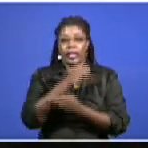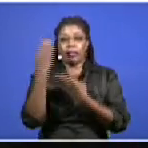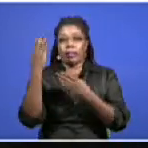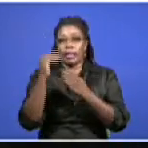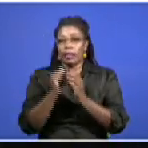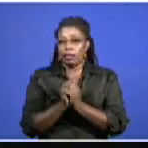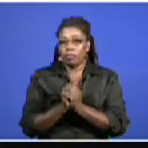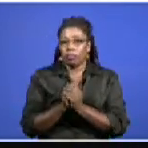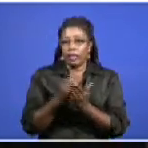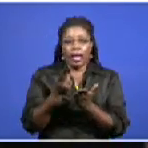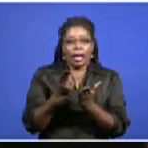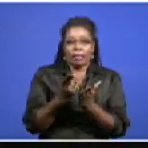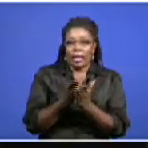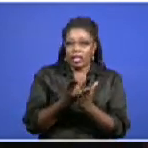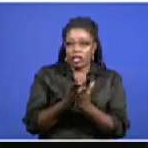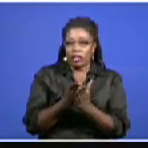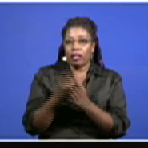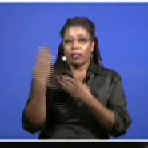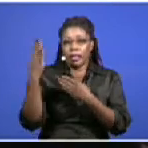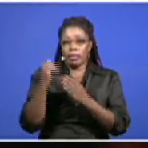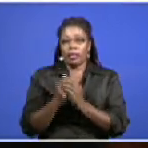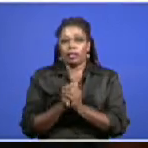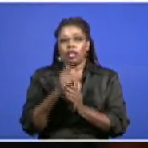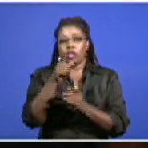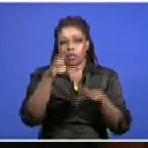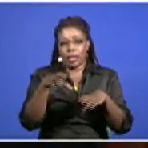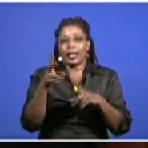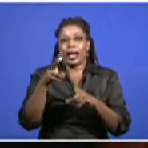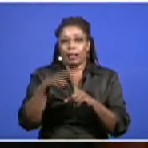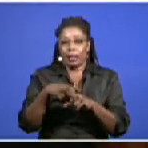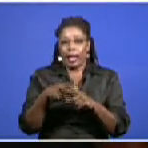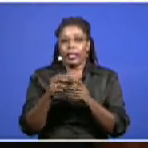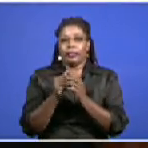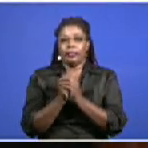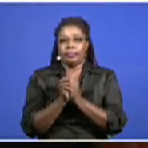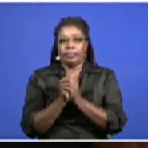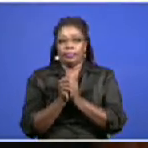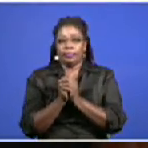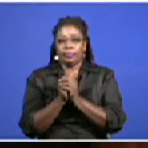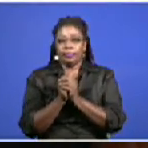Haitian Bahamian, don't matter. Once you're Bahamian, you can apply. For ZNS Network News, I'm DeAndre Williamson.